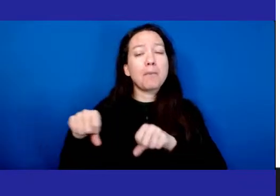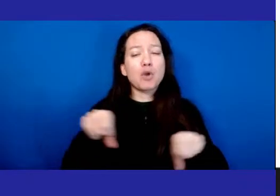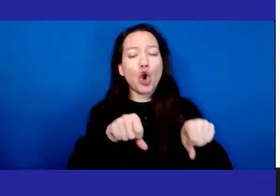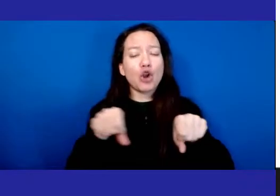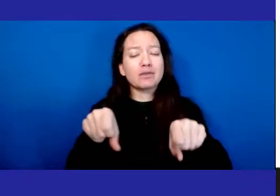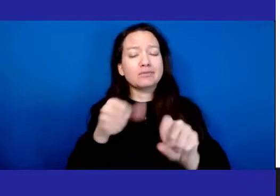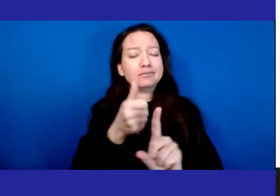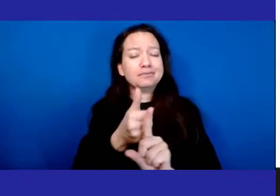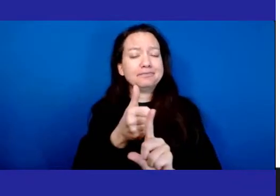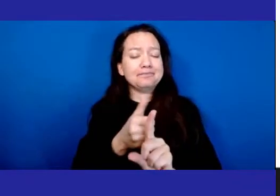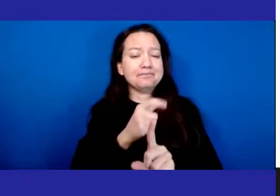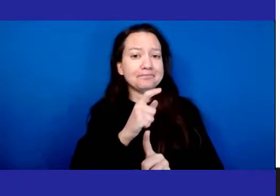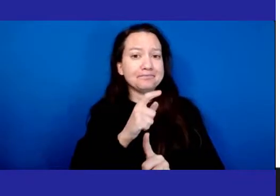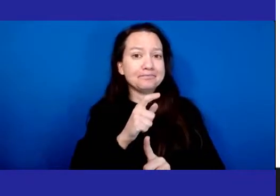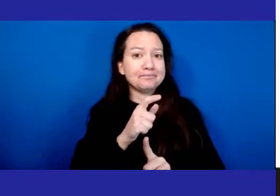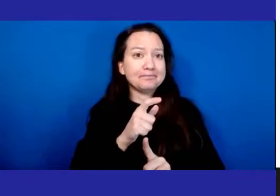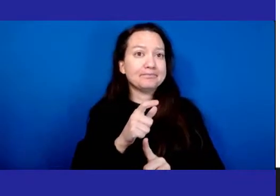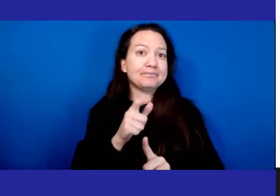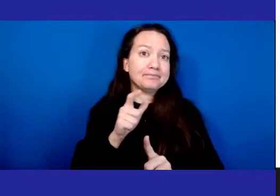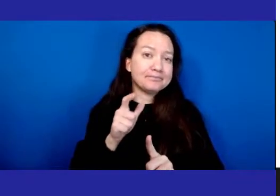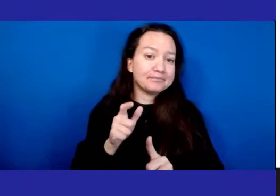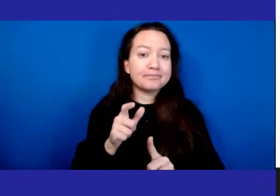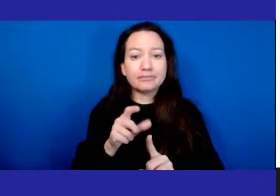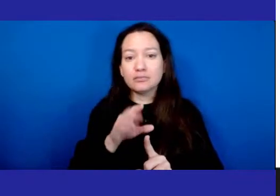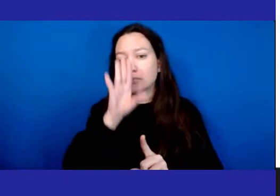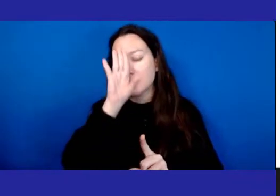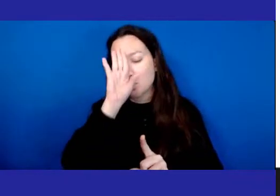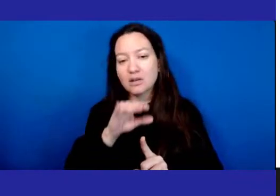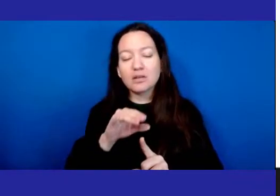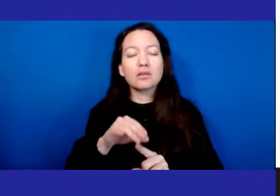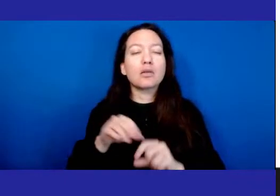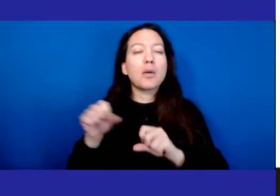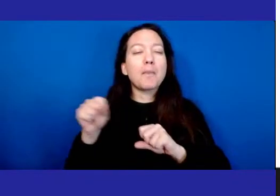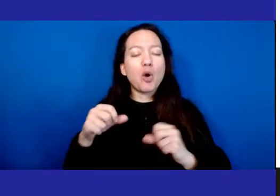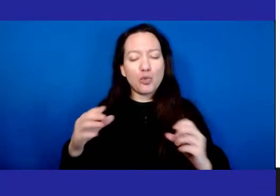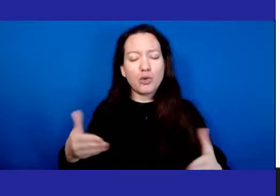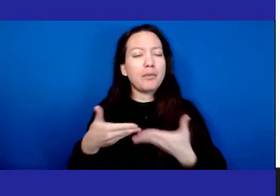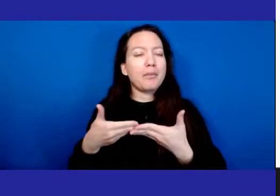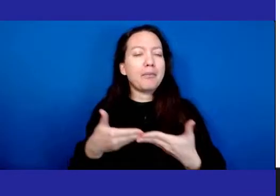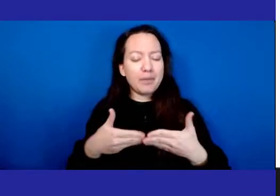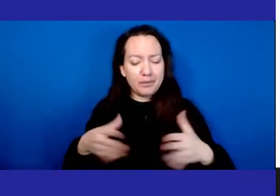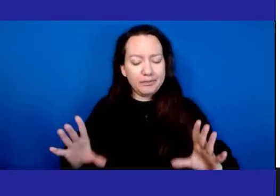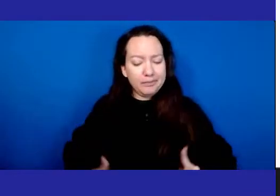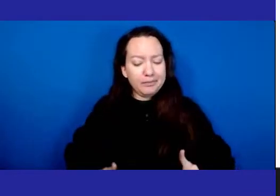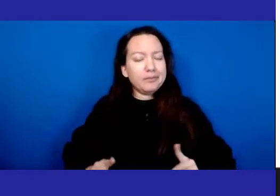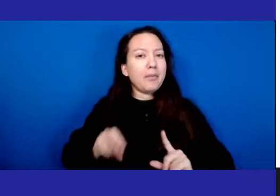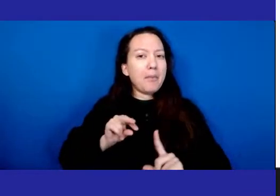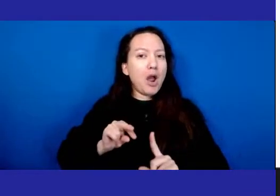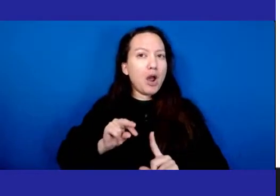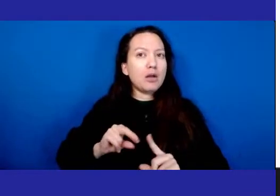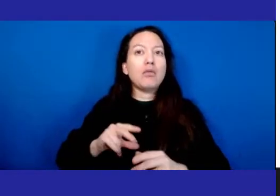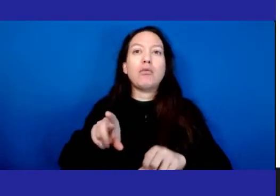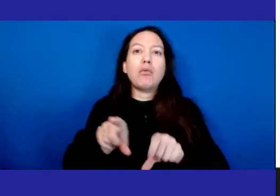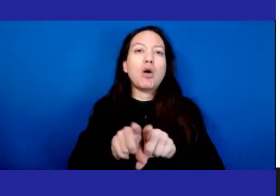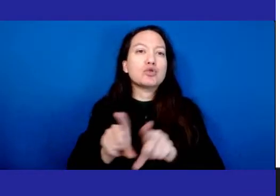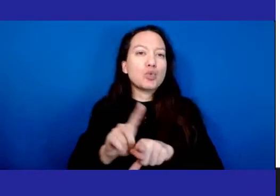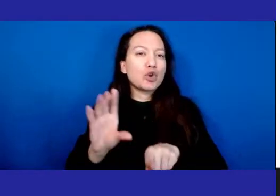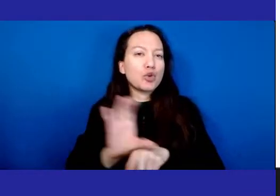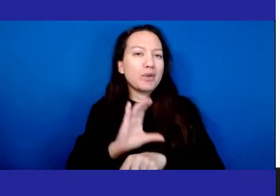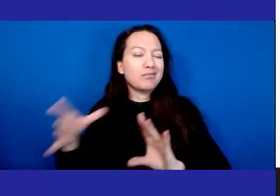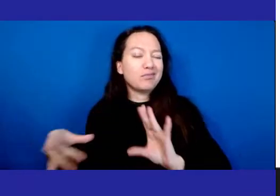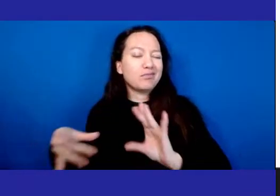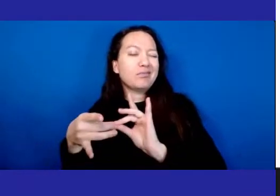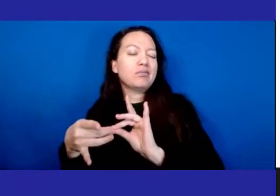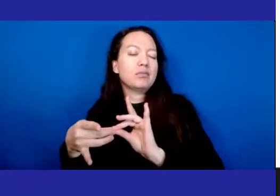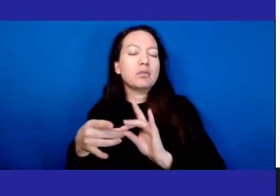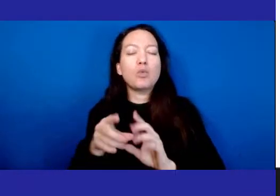just need the mobile, the mobile fetal heart rate monitor, but it will also need a mobile computer to go along with it. So we're looking